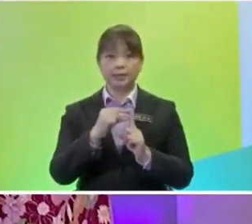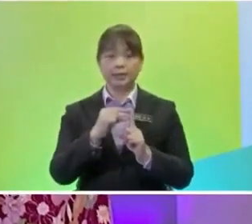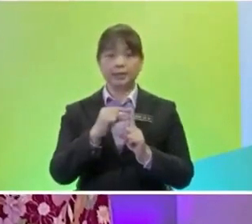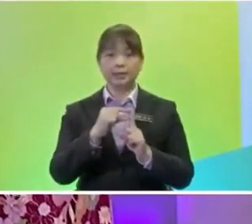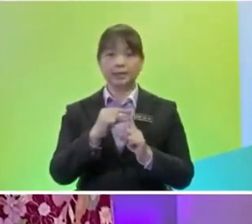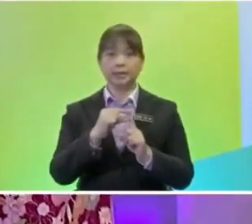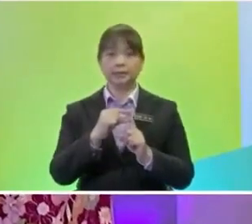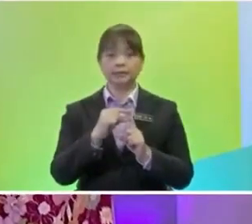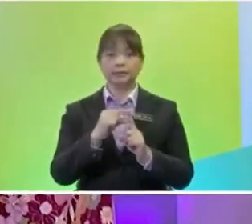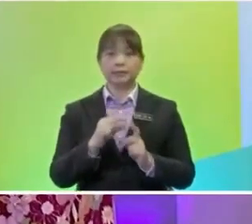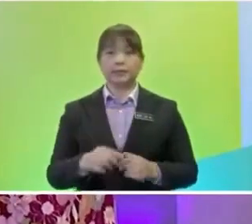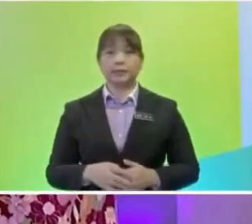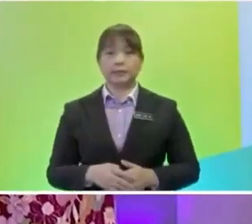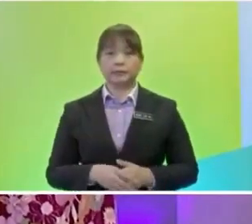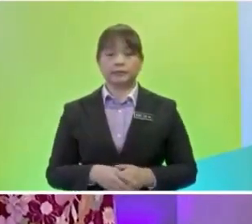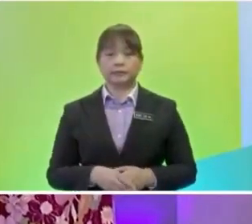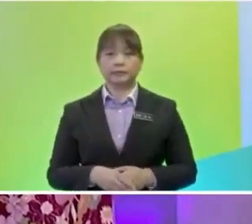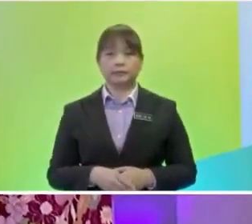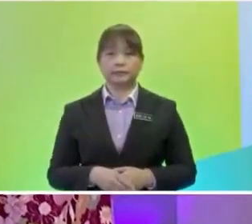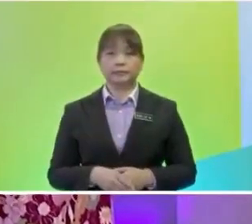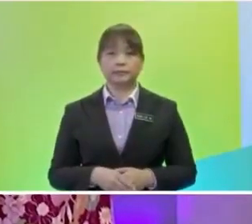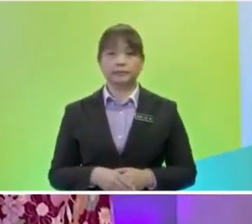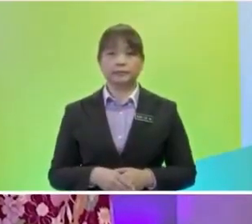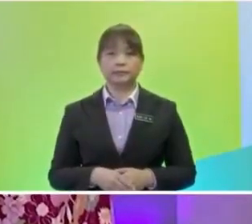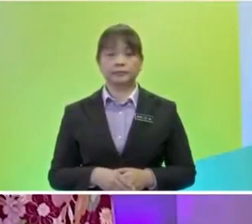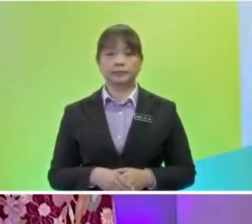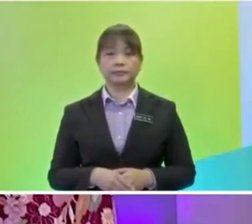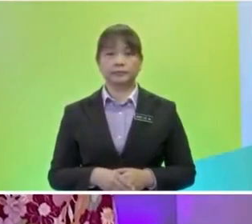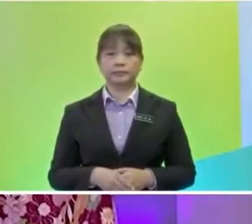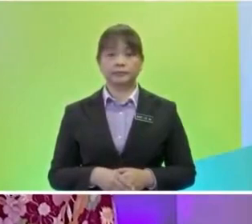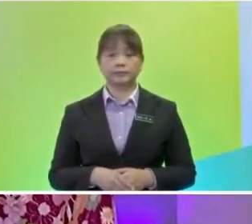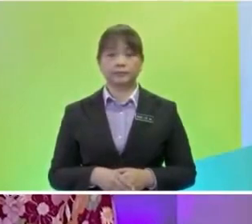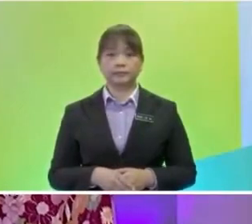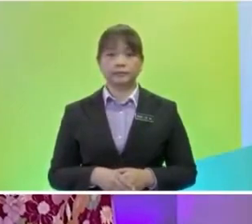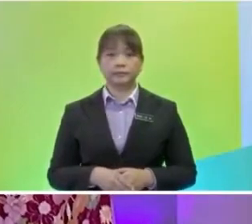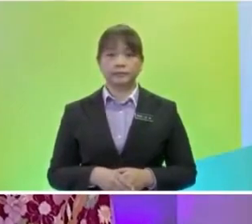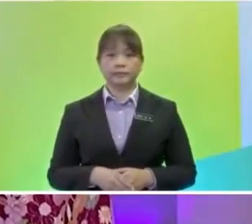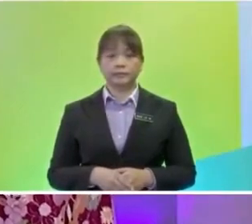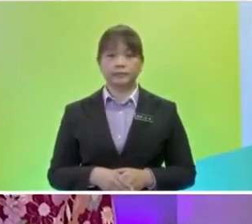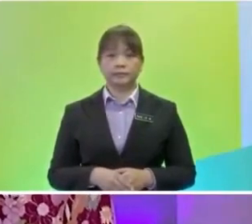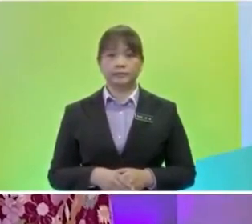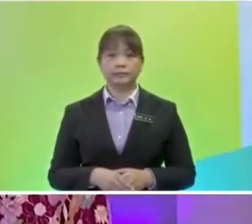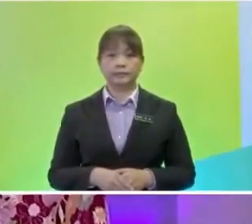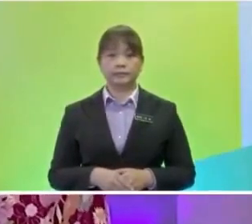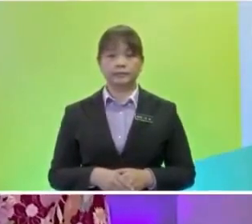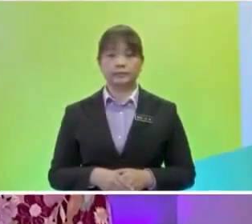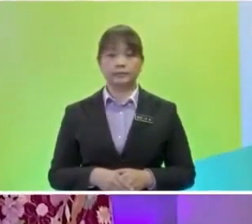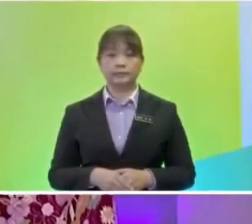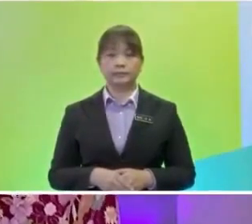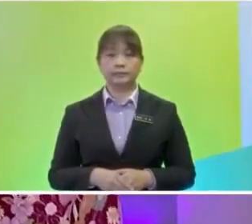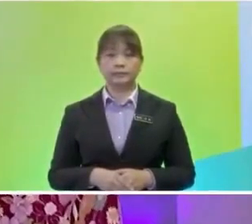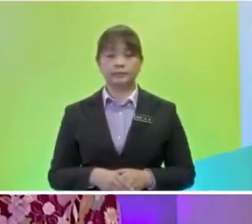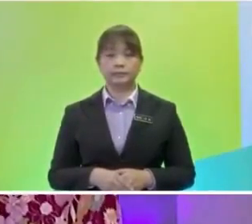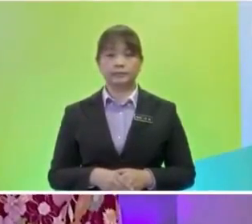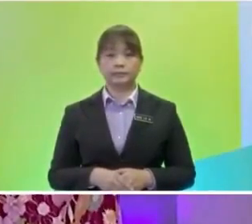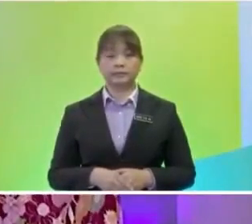Then we have the third picture. And we have the fourth picture. Okay. Okay, so what